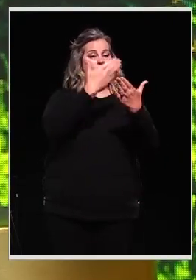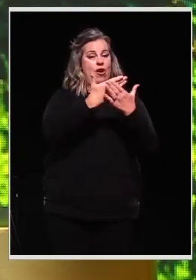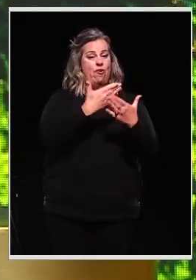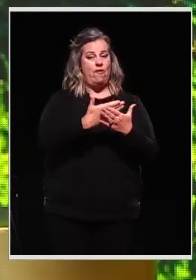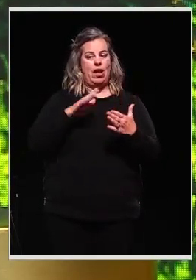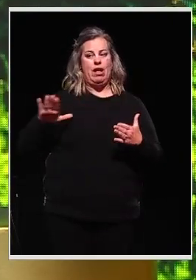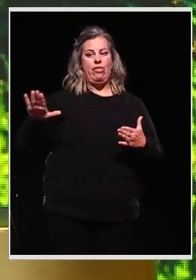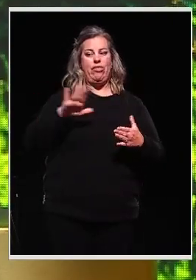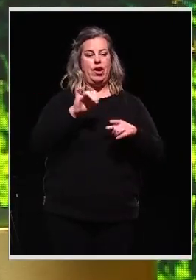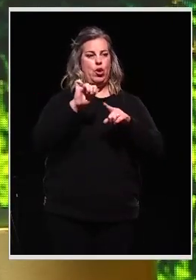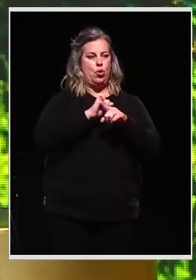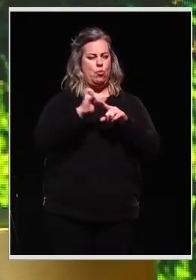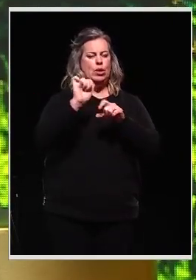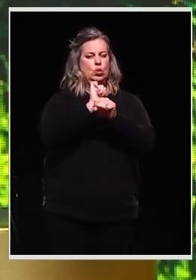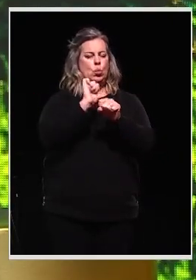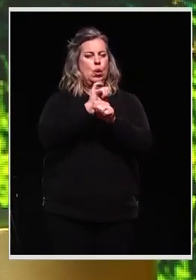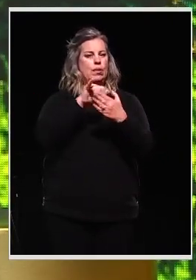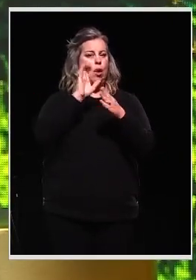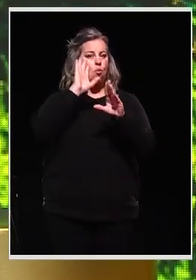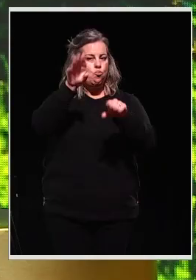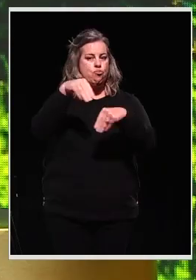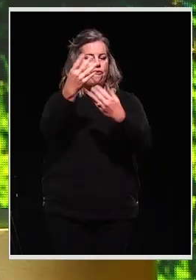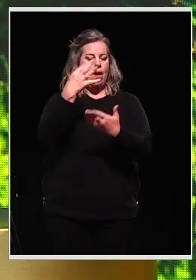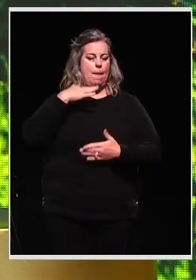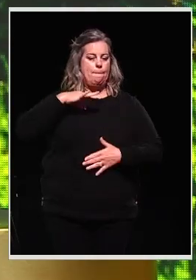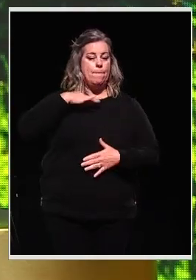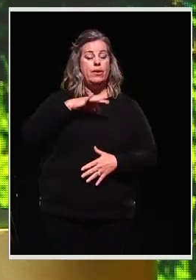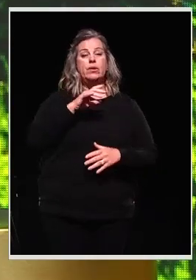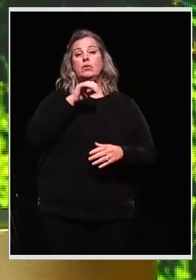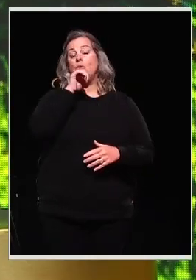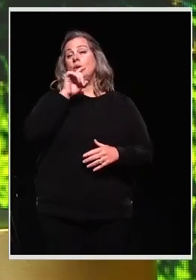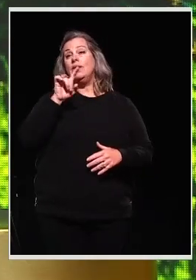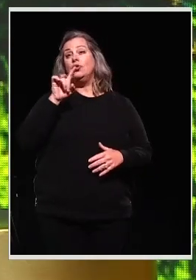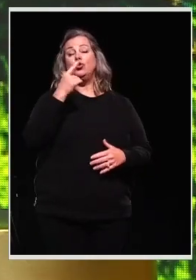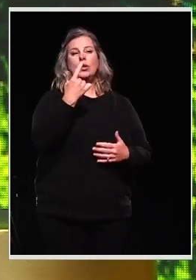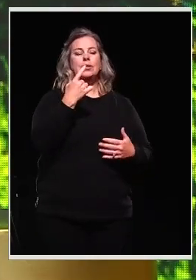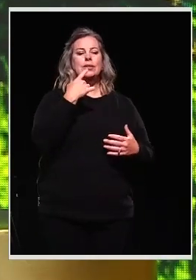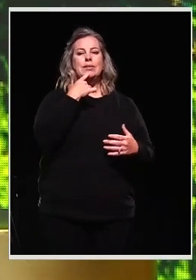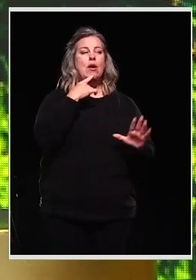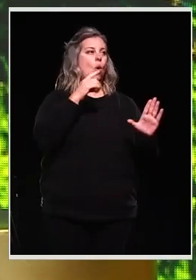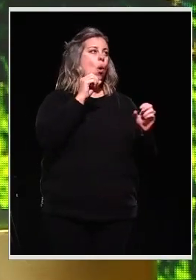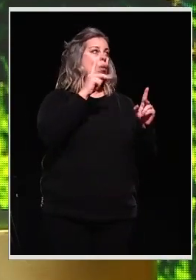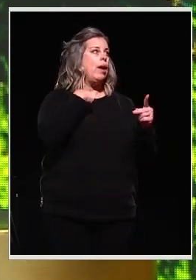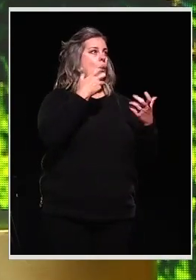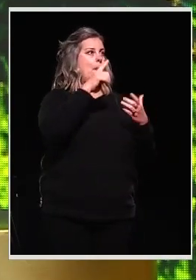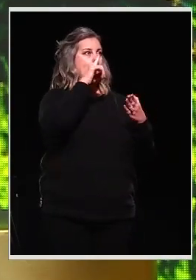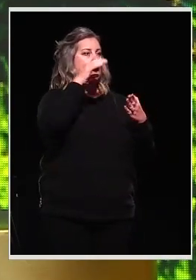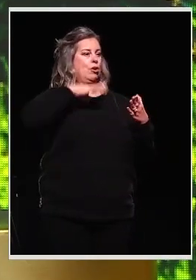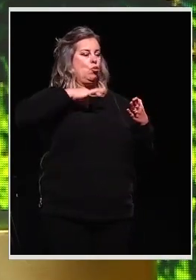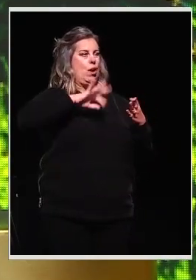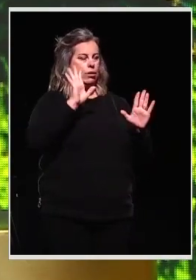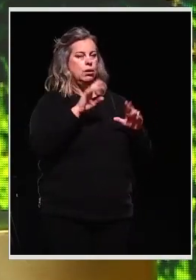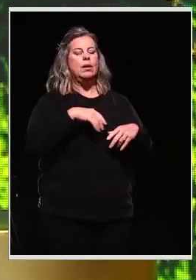on their farm, that they will deliver the benefits that we need. And as you said earlier, it's not just that they will check the box so they can get their credit. We